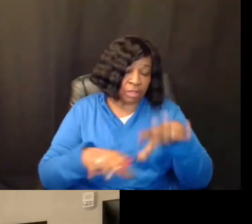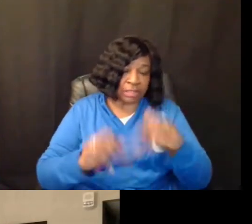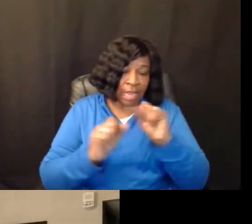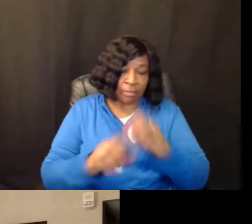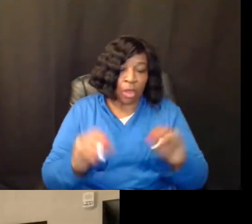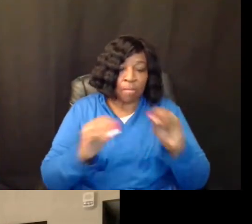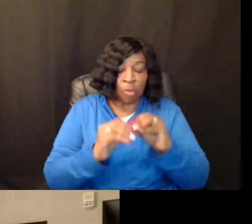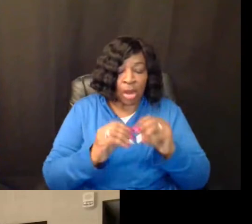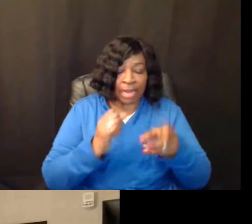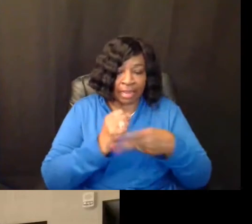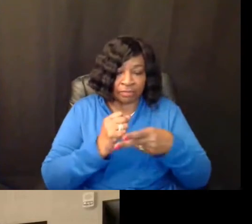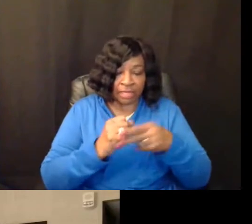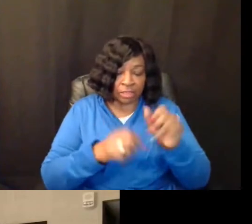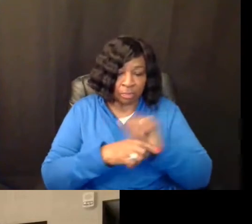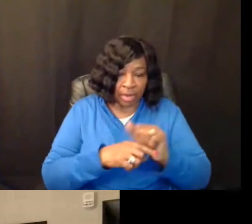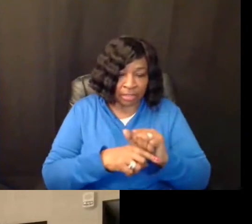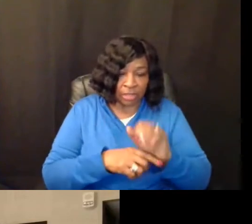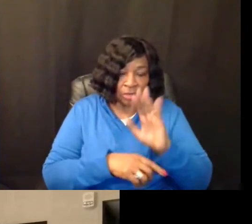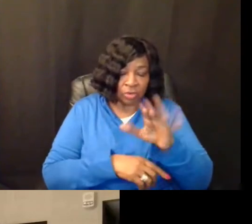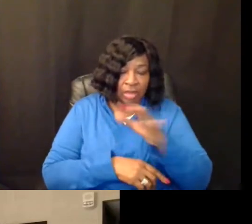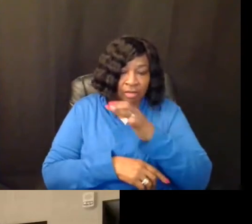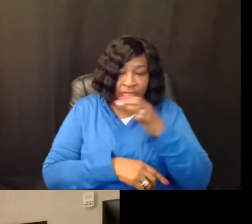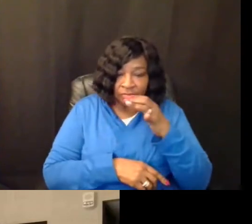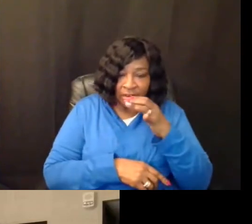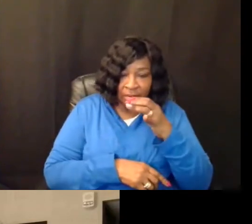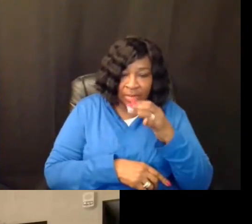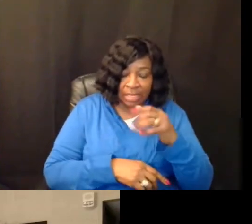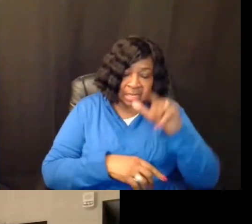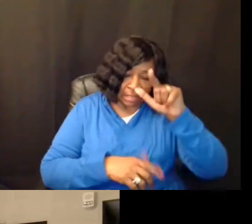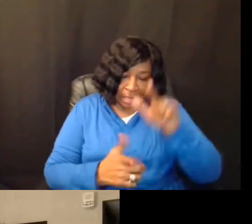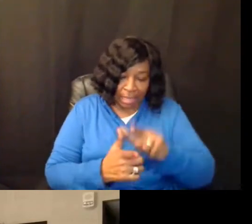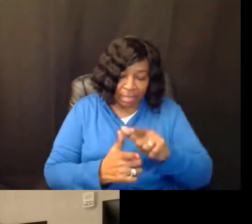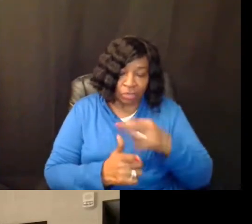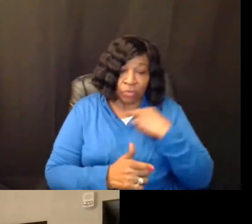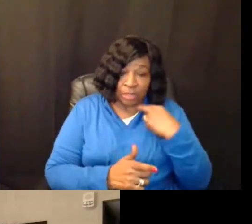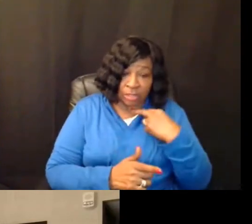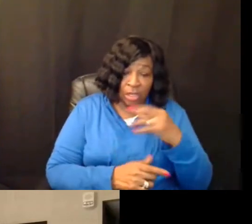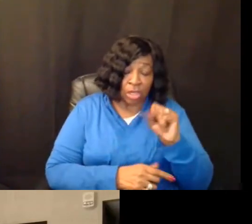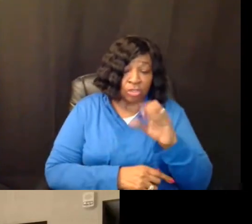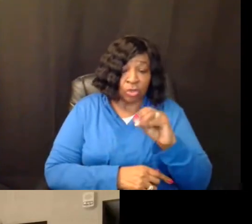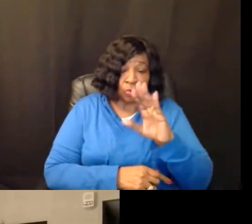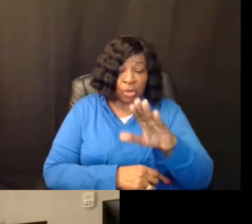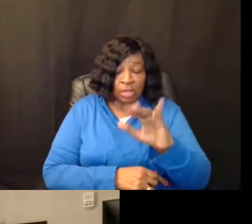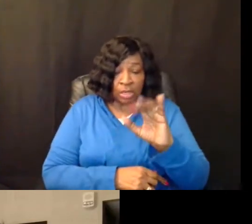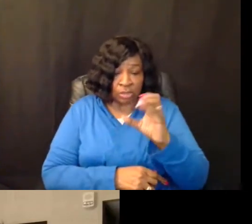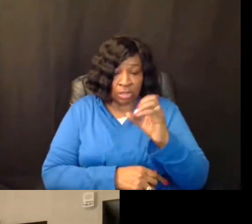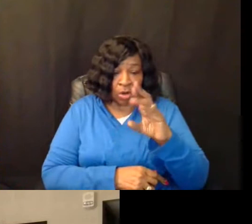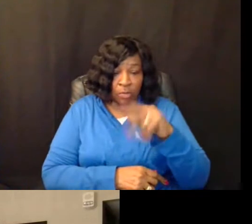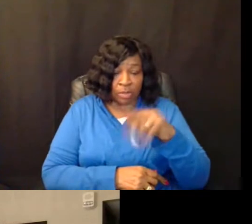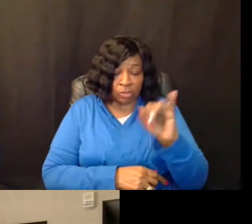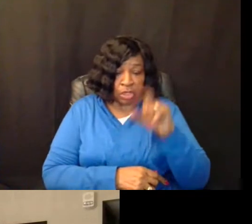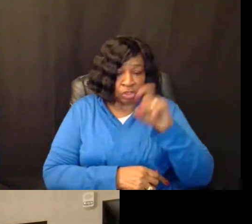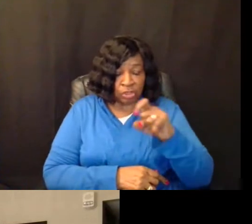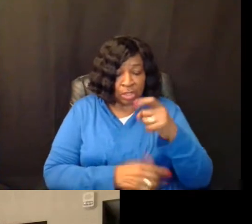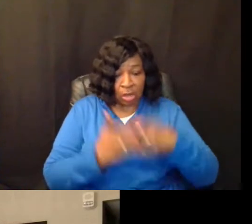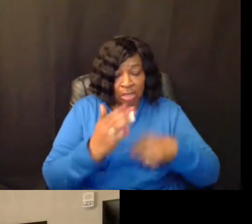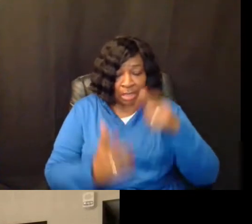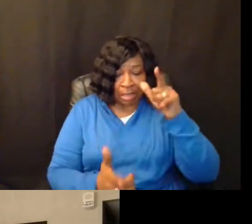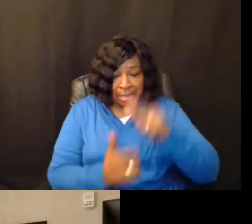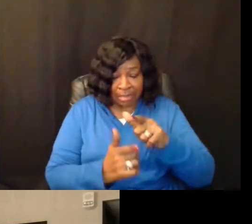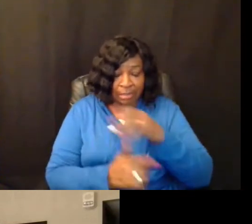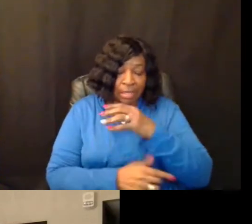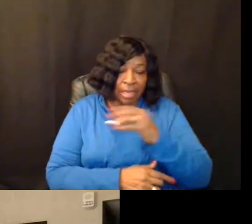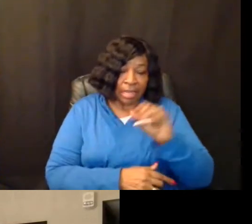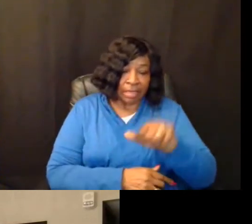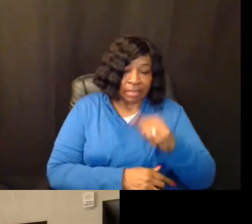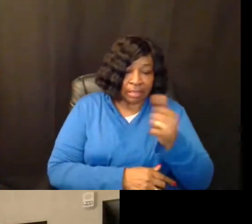conservation practices, your farming operation is inherently less risky. So shouldn't your crop insurance cost less? And then another